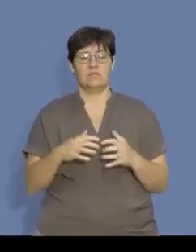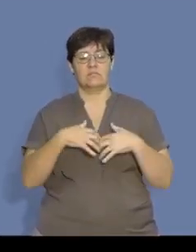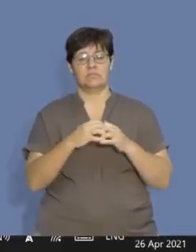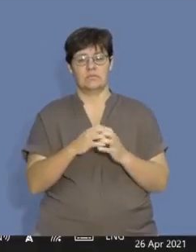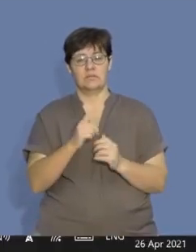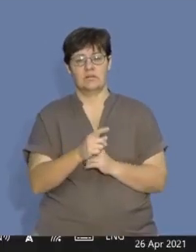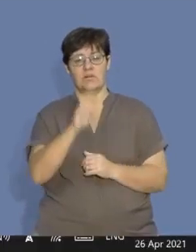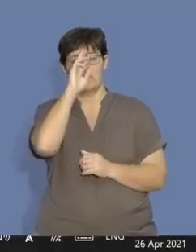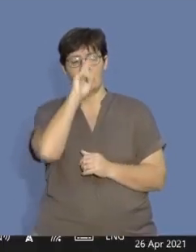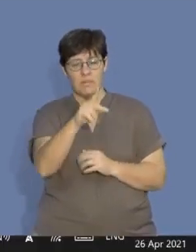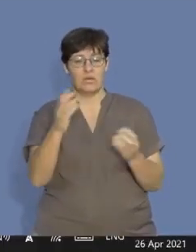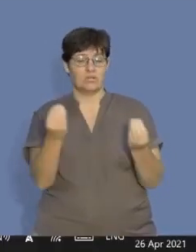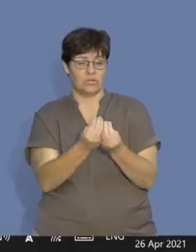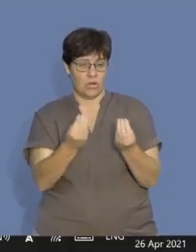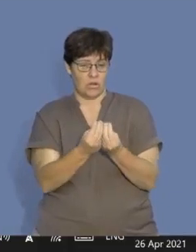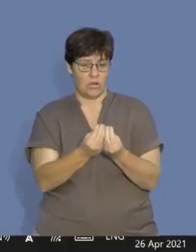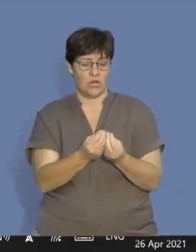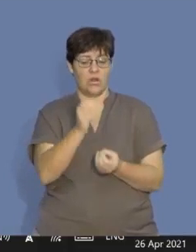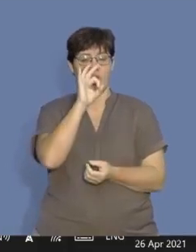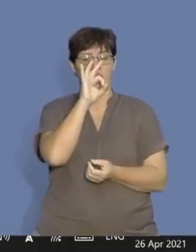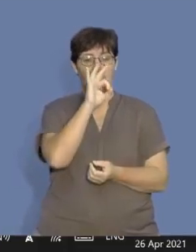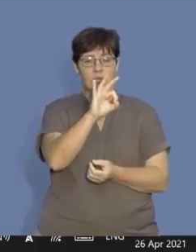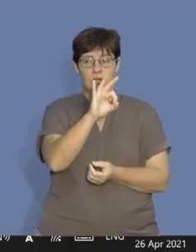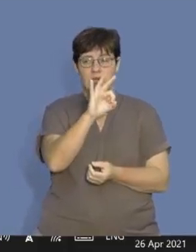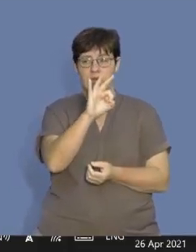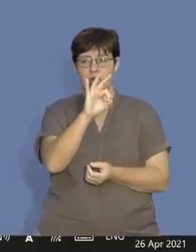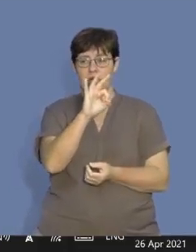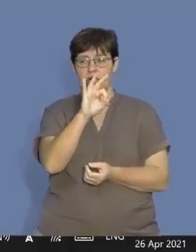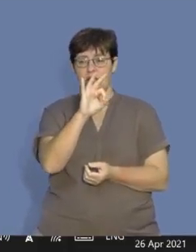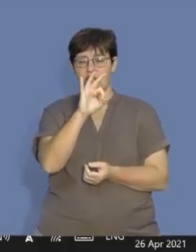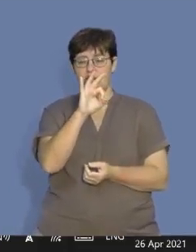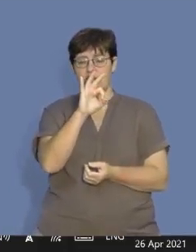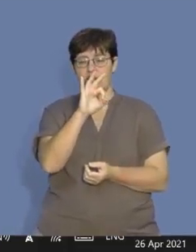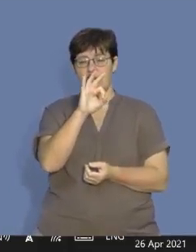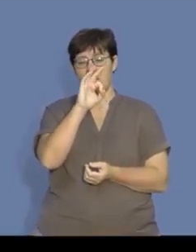quickly pull out the calculator. Remember, our stock was